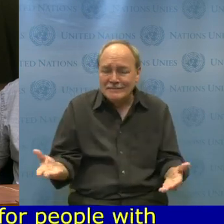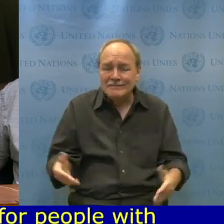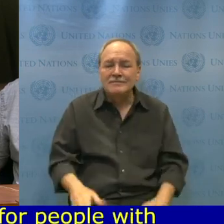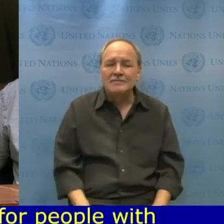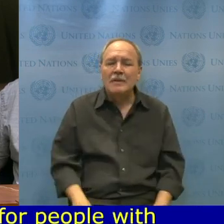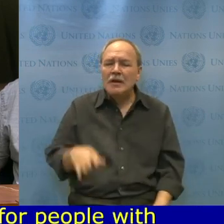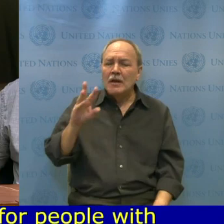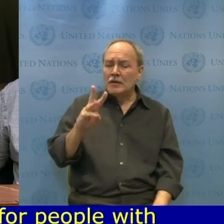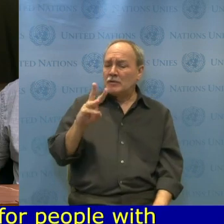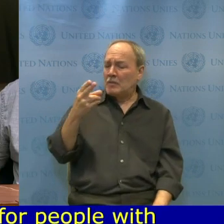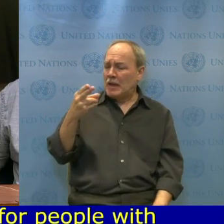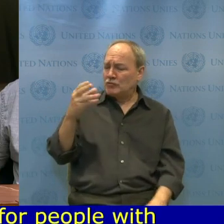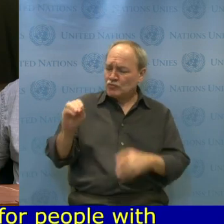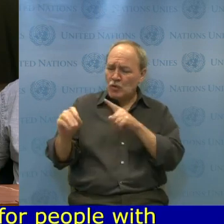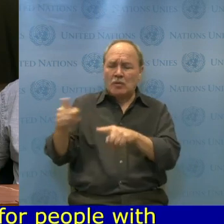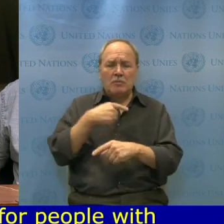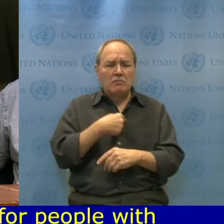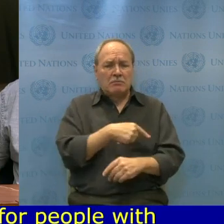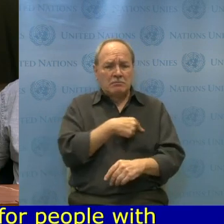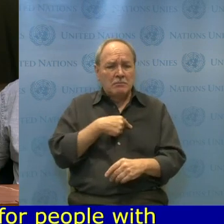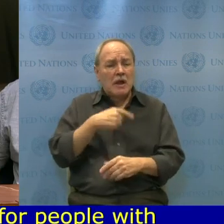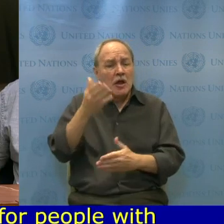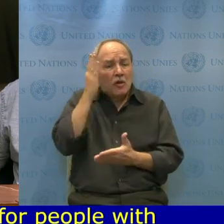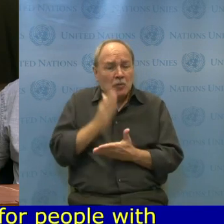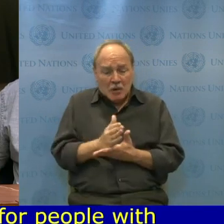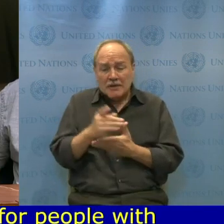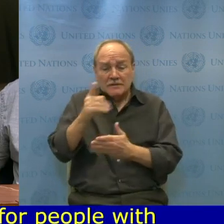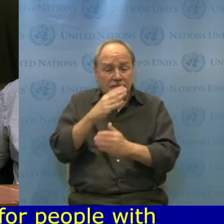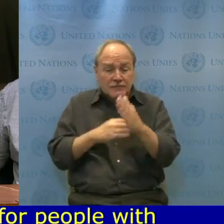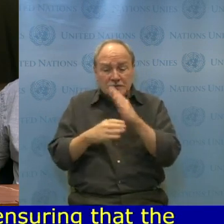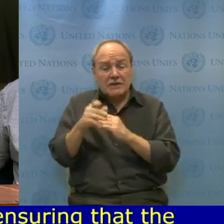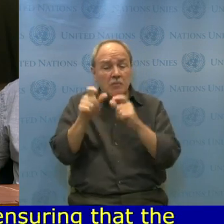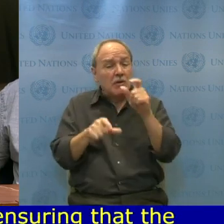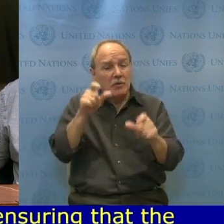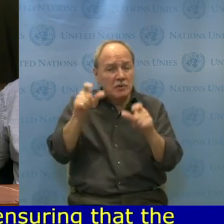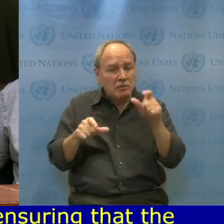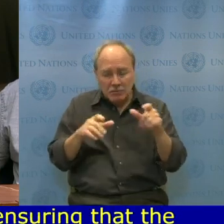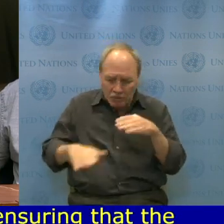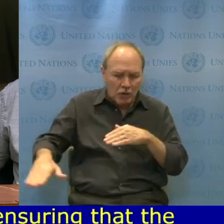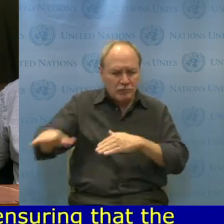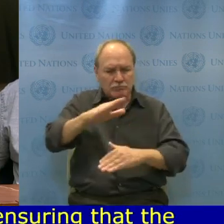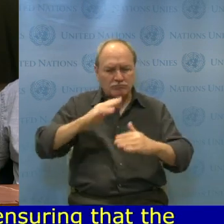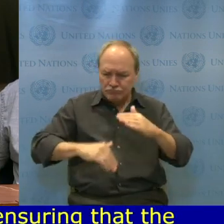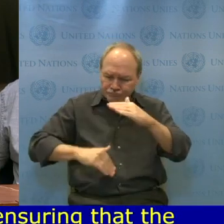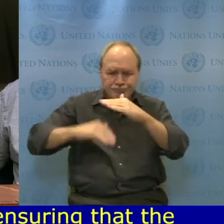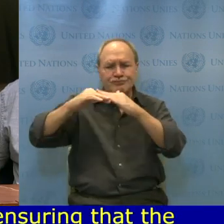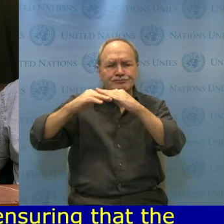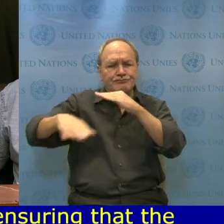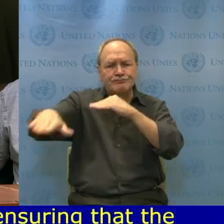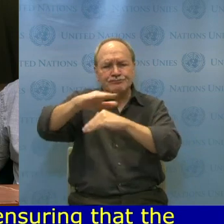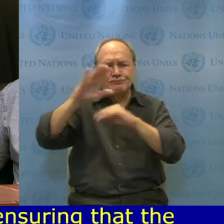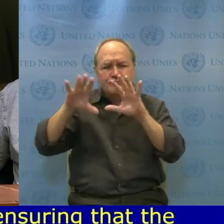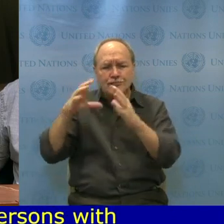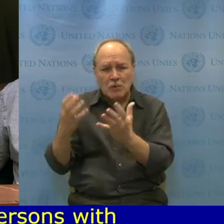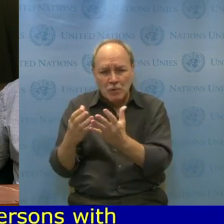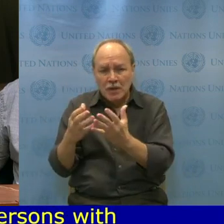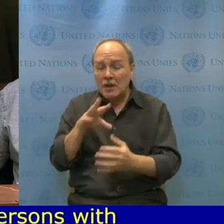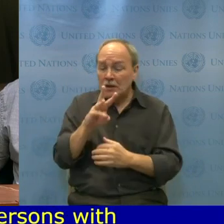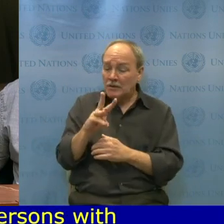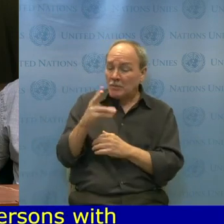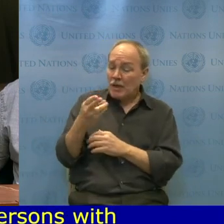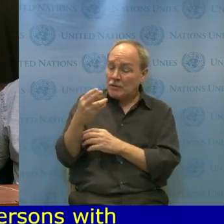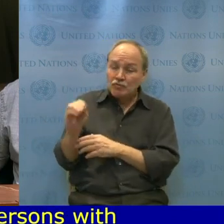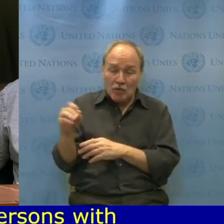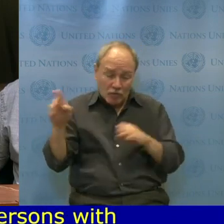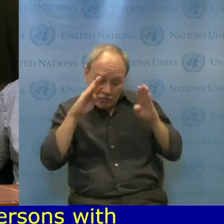Rights of Persons with Disabilities is fully implemented across the world. As the leading agency on health, we take particular focus on Articles